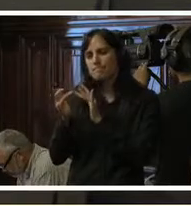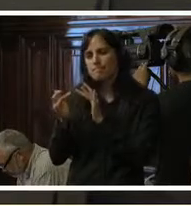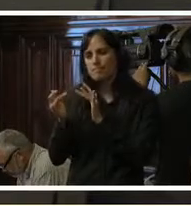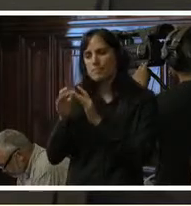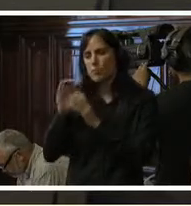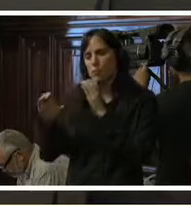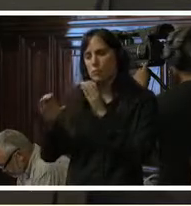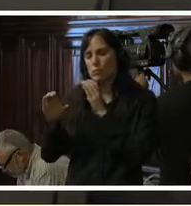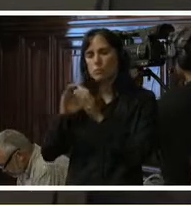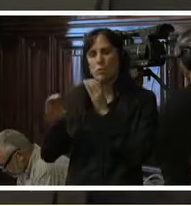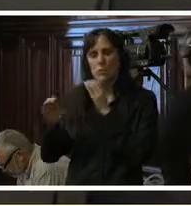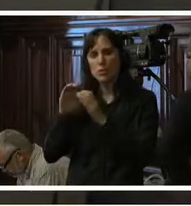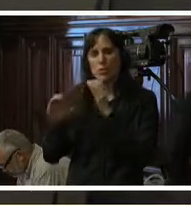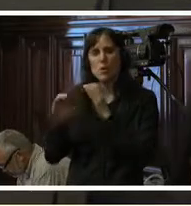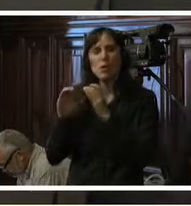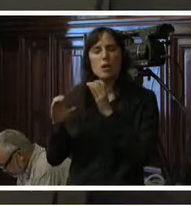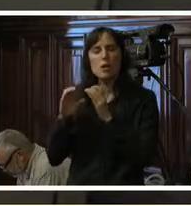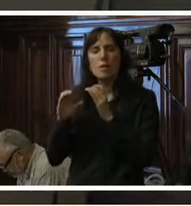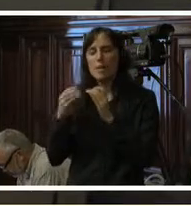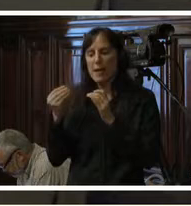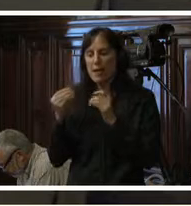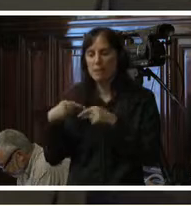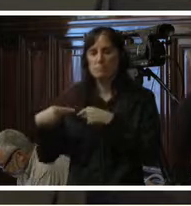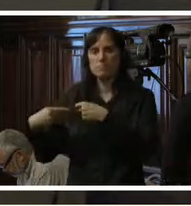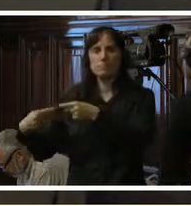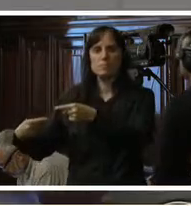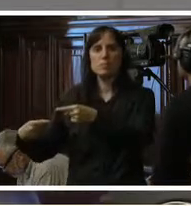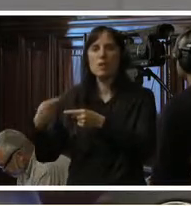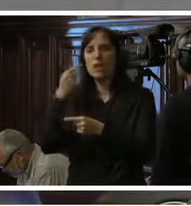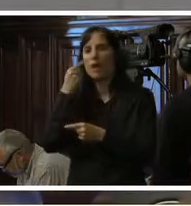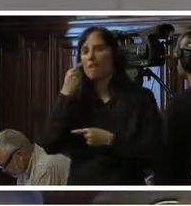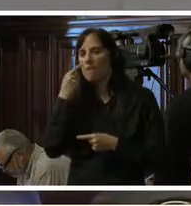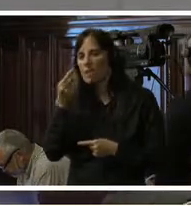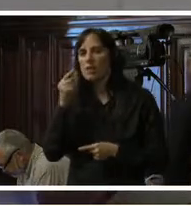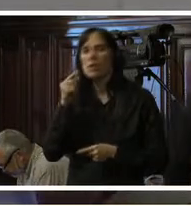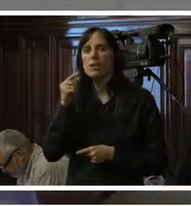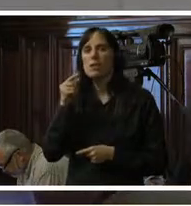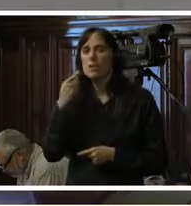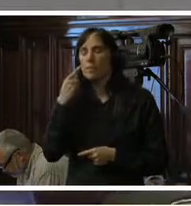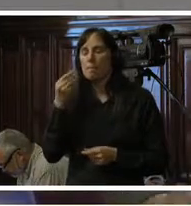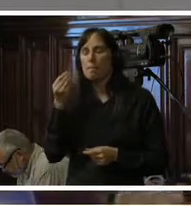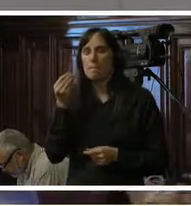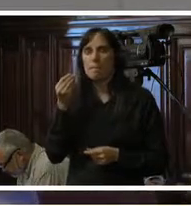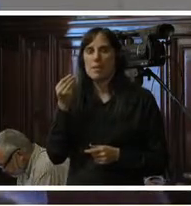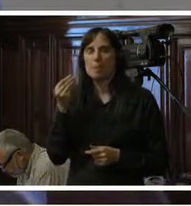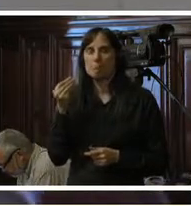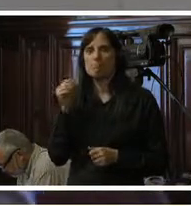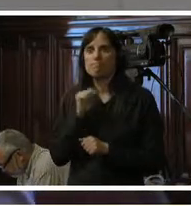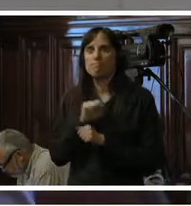properly monitor the situation and make the best decisions of the best steps